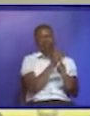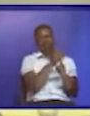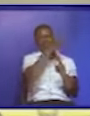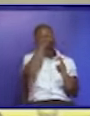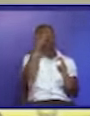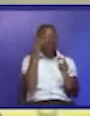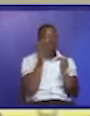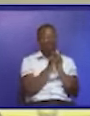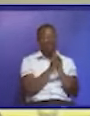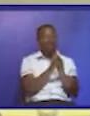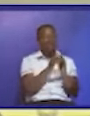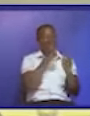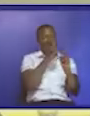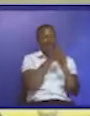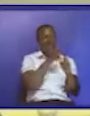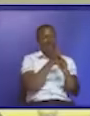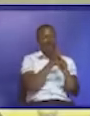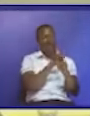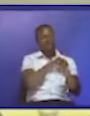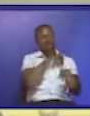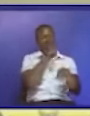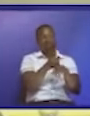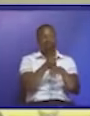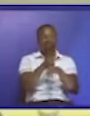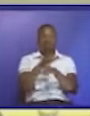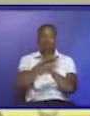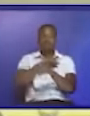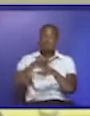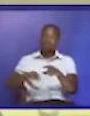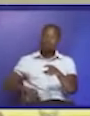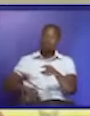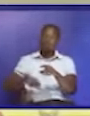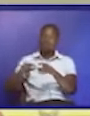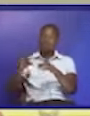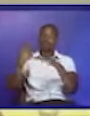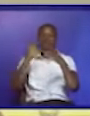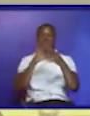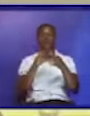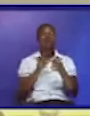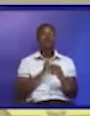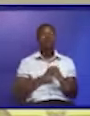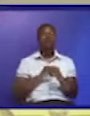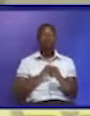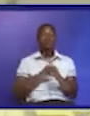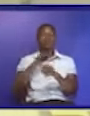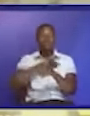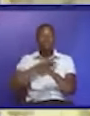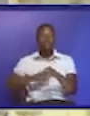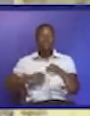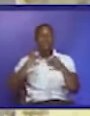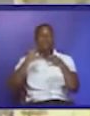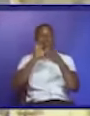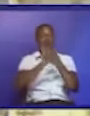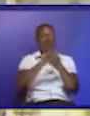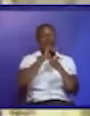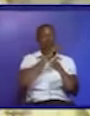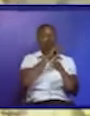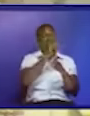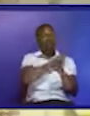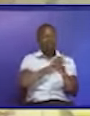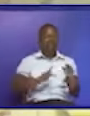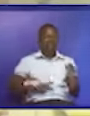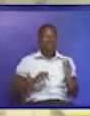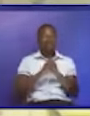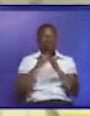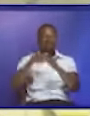that her authority as queen was because she was married to the king. And when she built an empire that isolated the